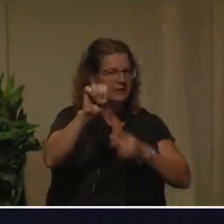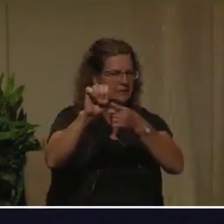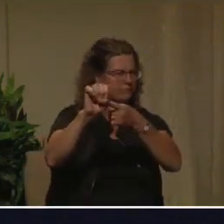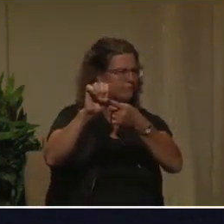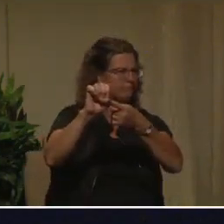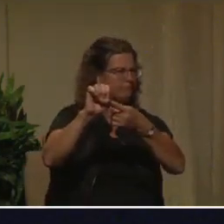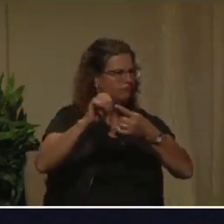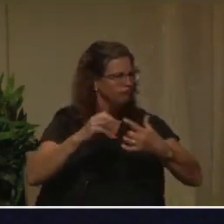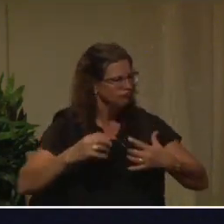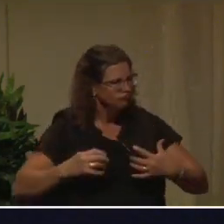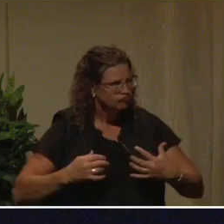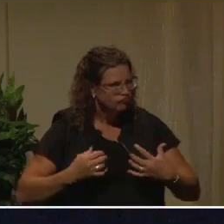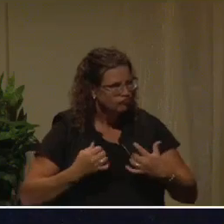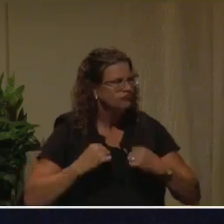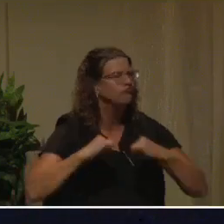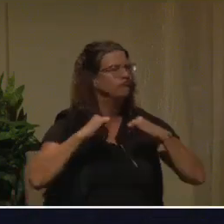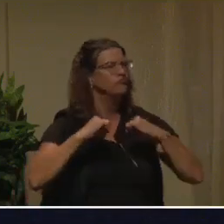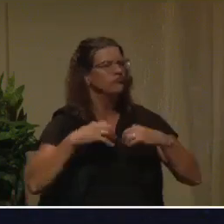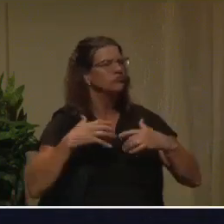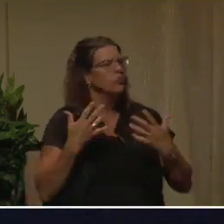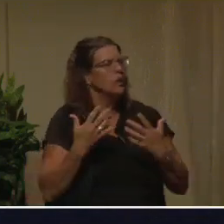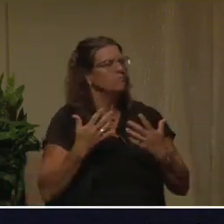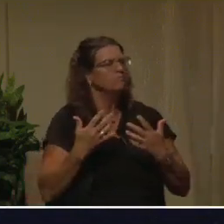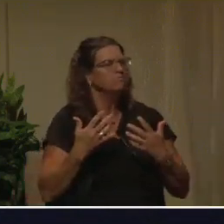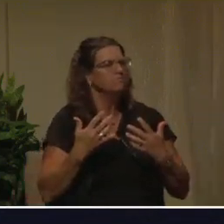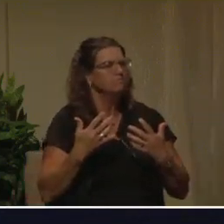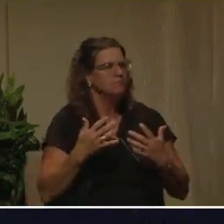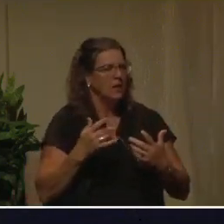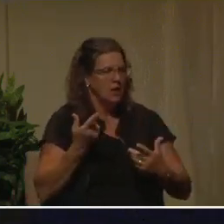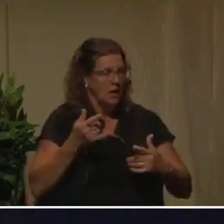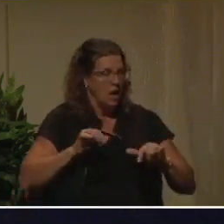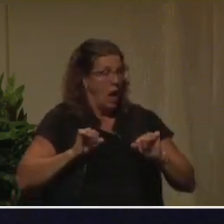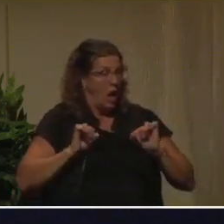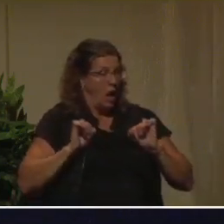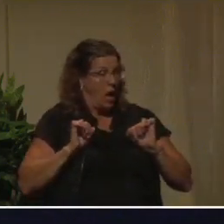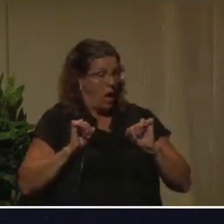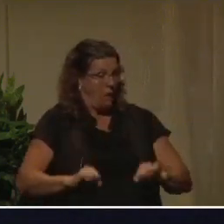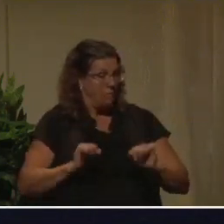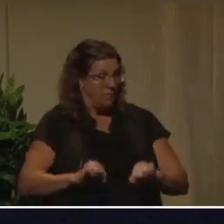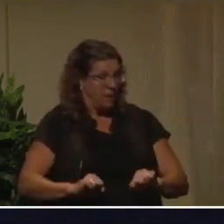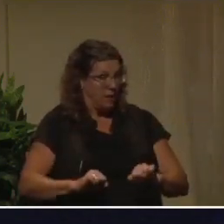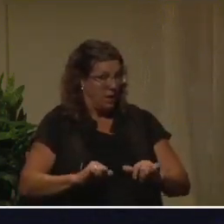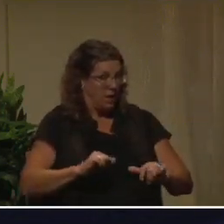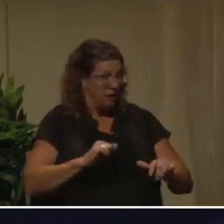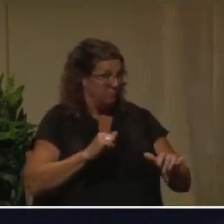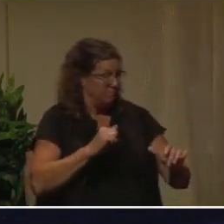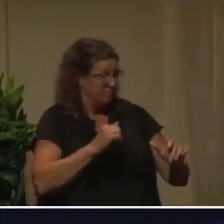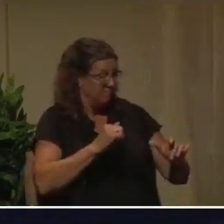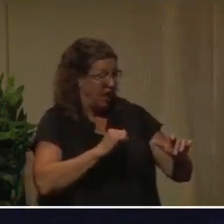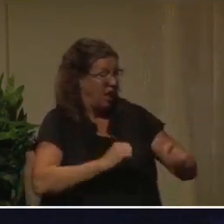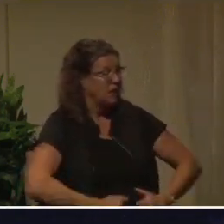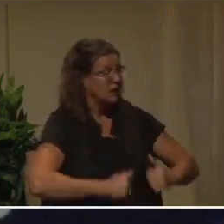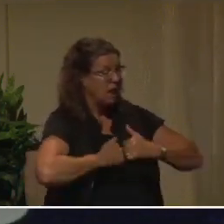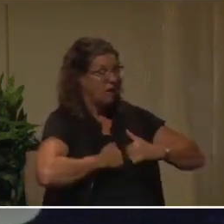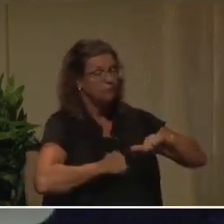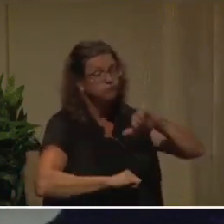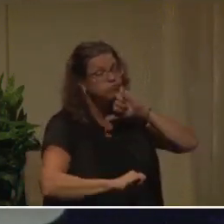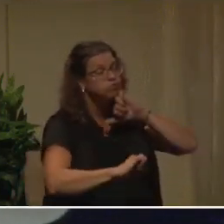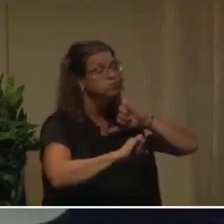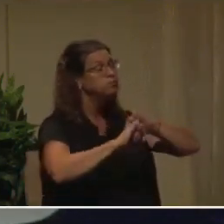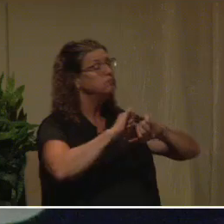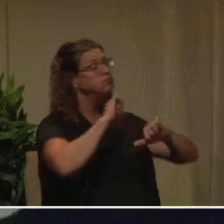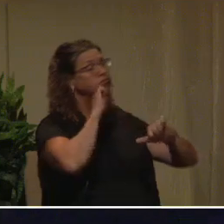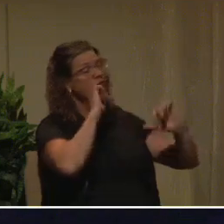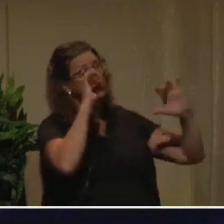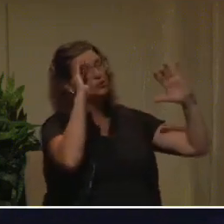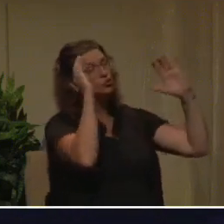And resilience is the ability to experience a hardship in life, a physical setback,